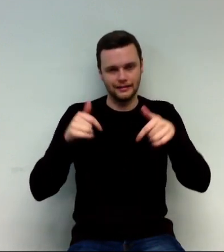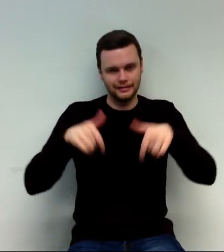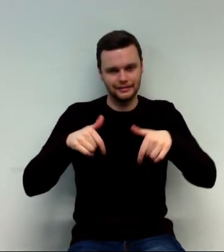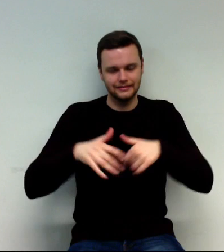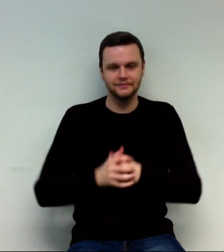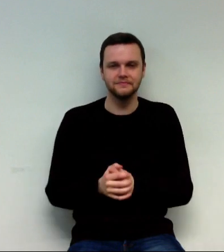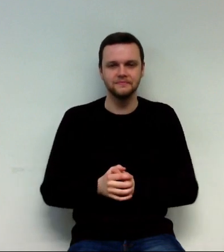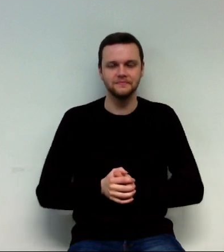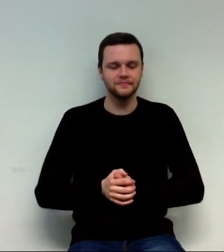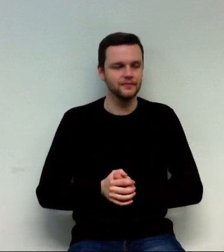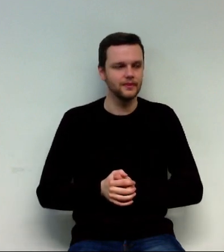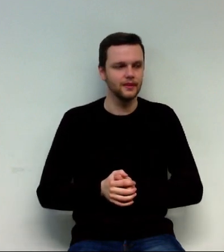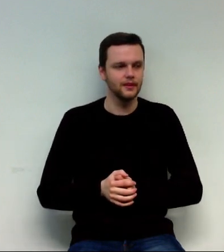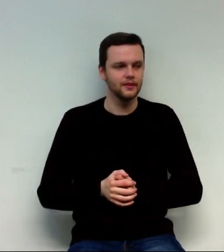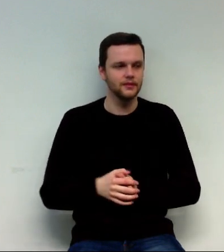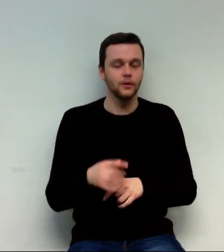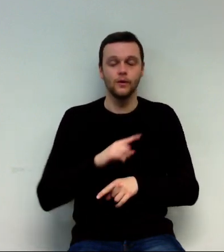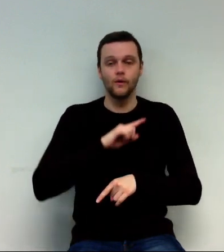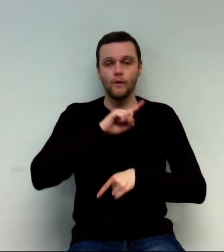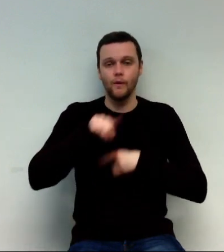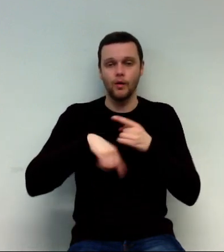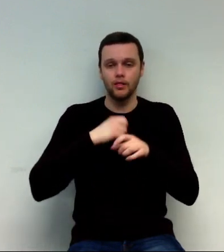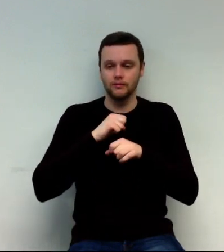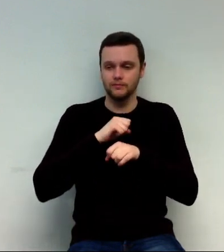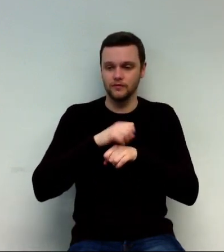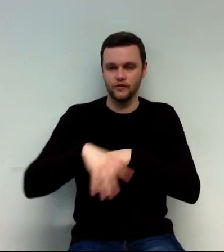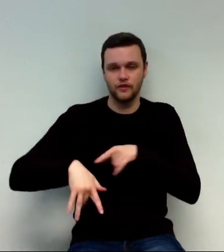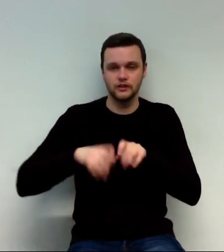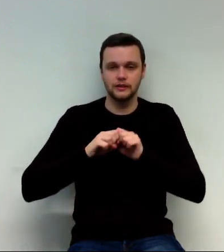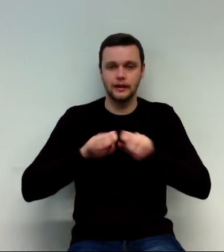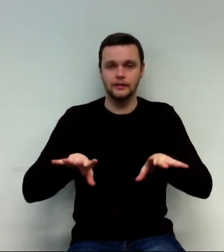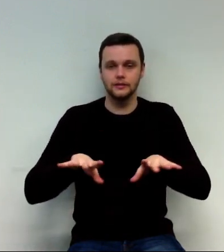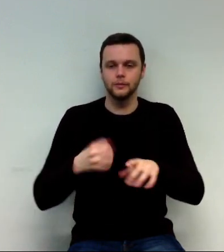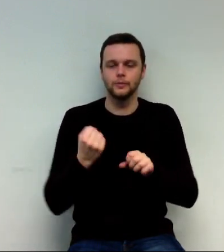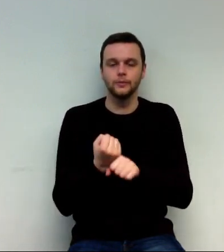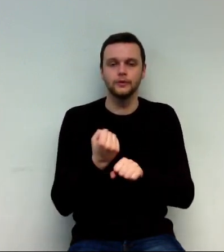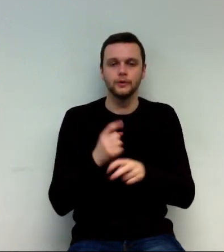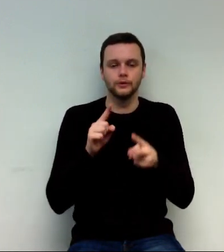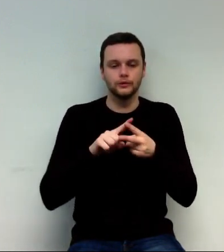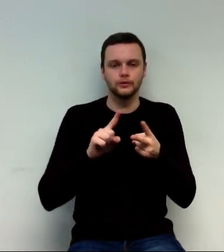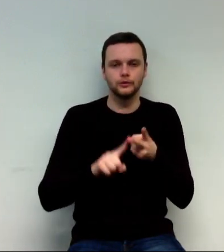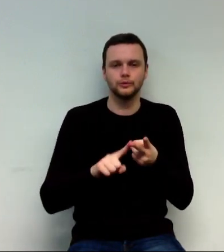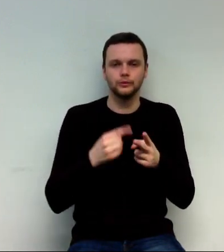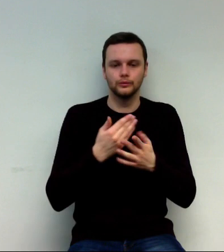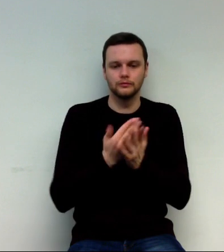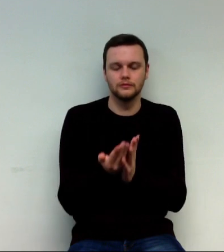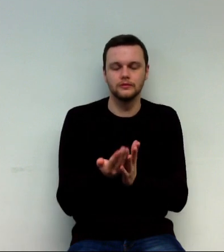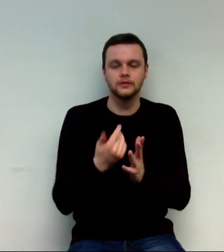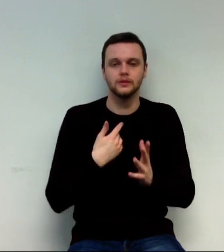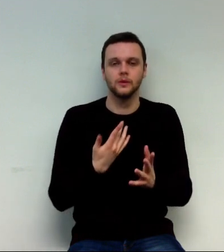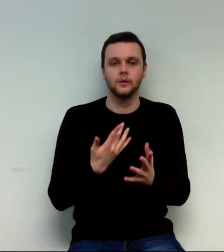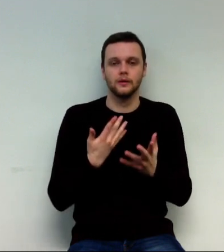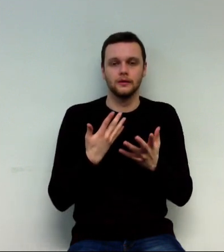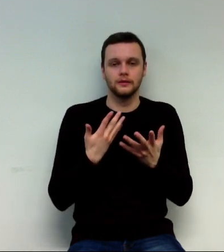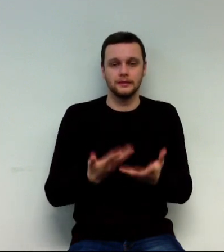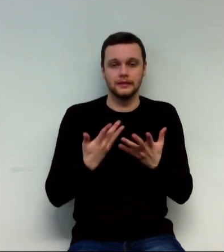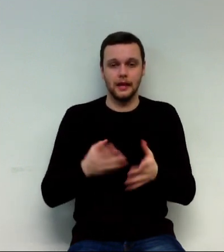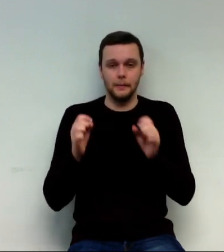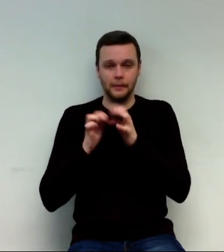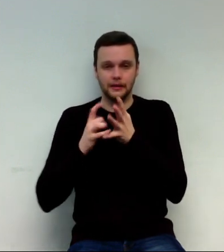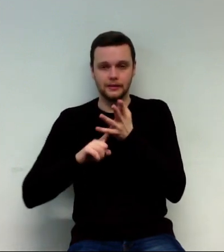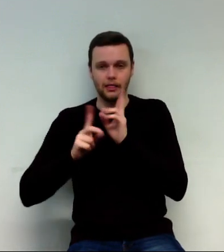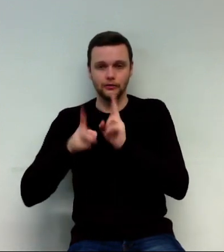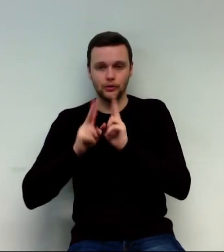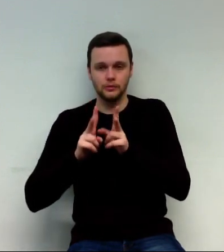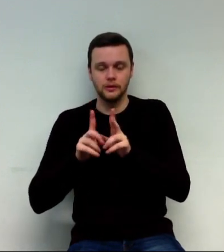So we, for all FringeCasts, if you weren't aware, we run each episode twice for different time zones. And today's session is BSL-interpreted.